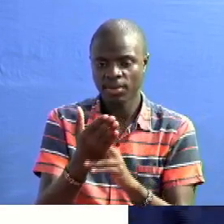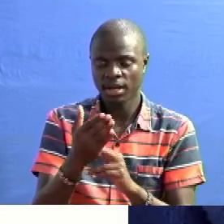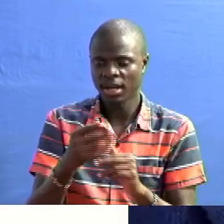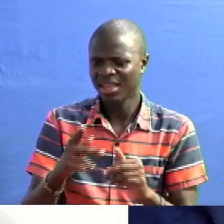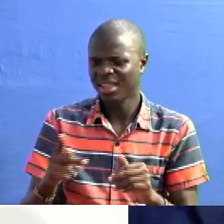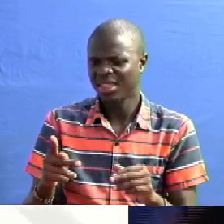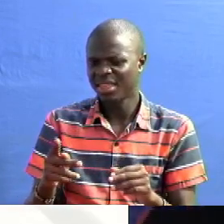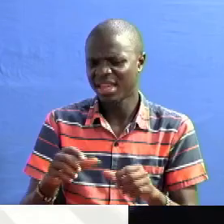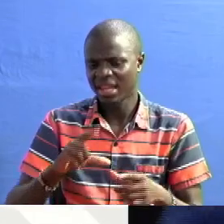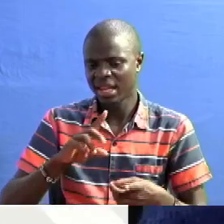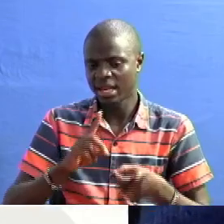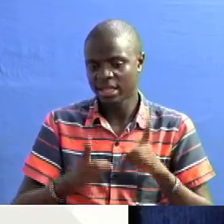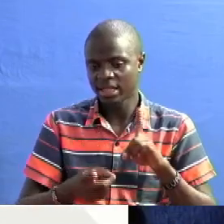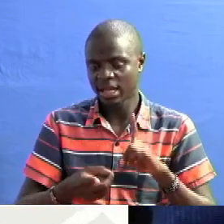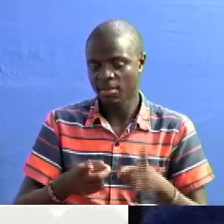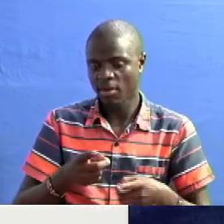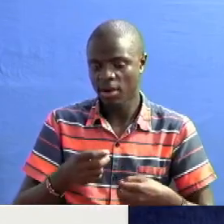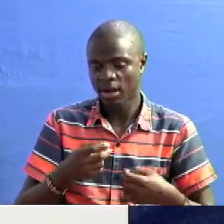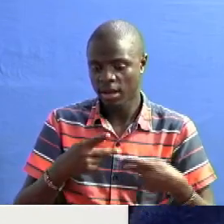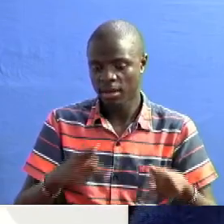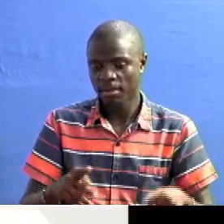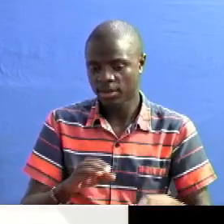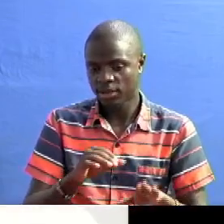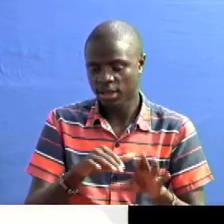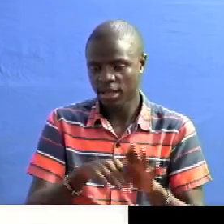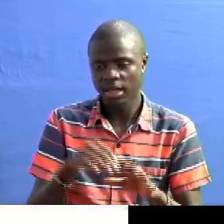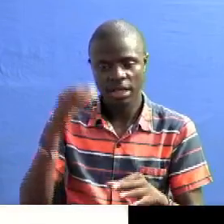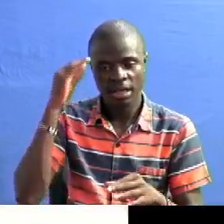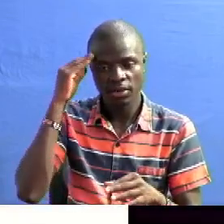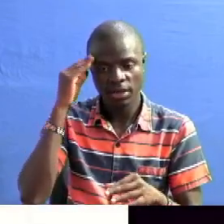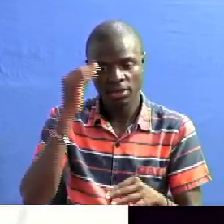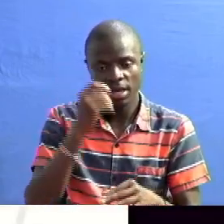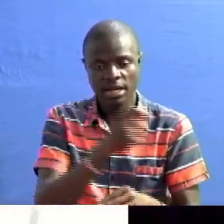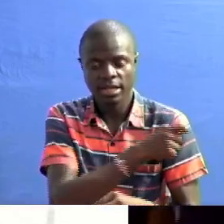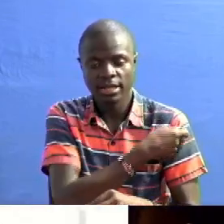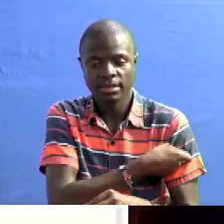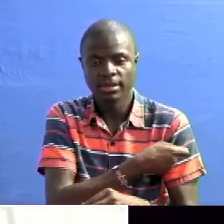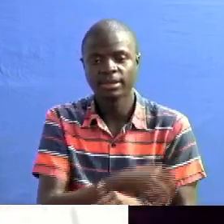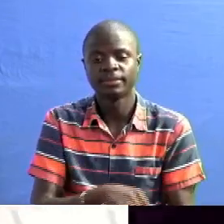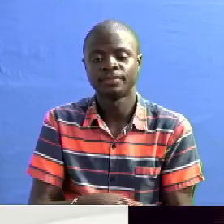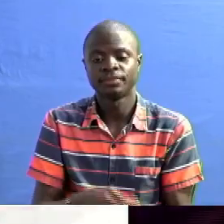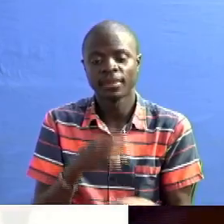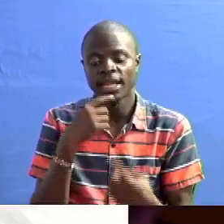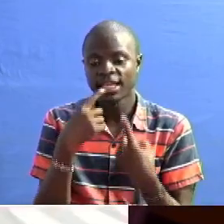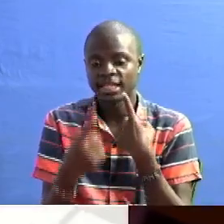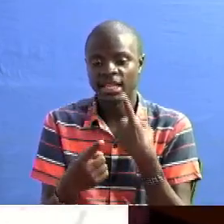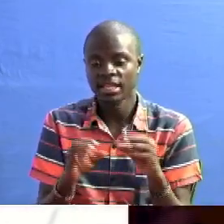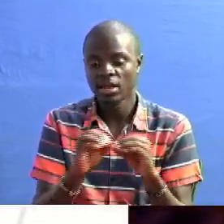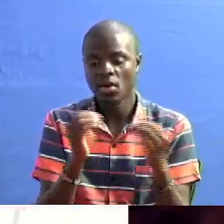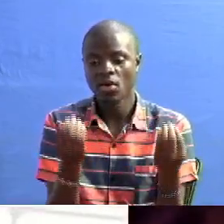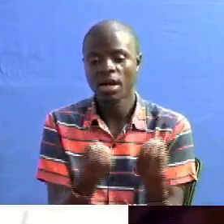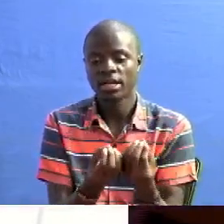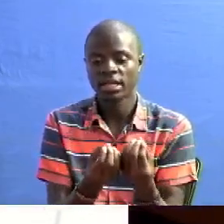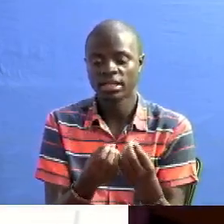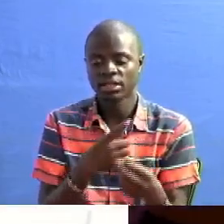the limited access due to insufficient investments in education and therapy. He says organizations like